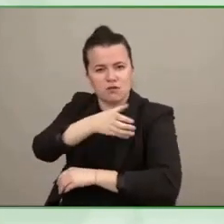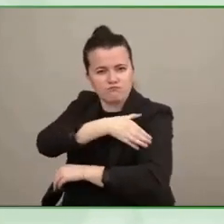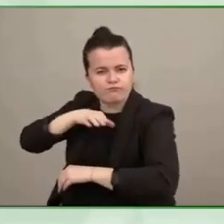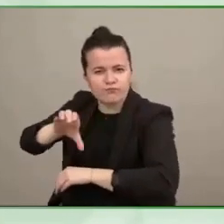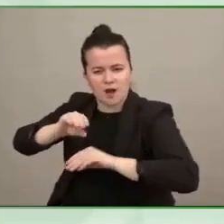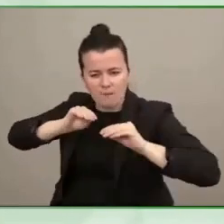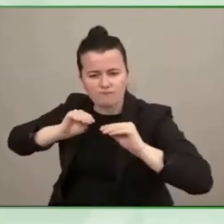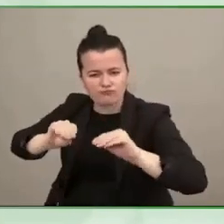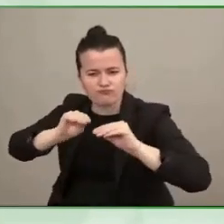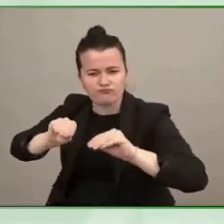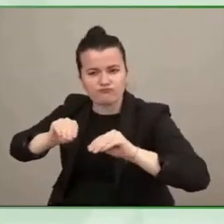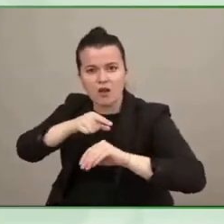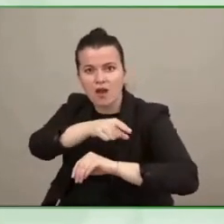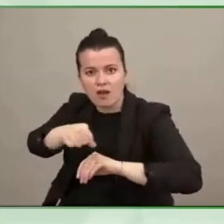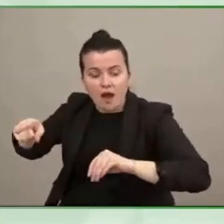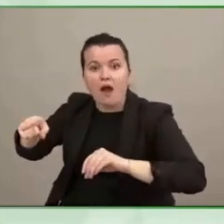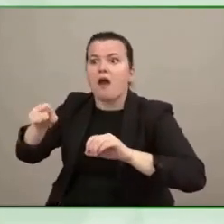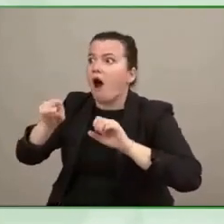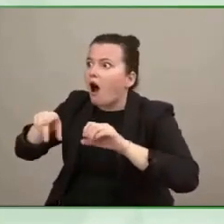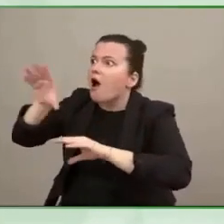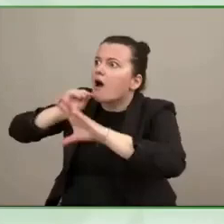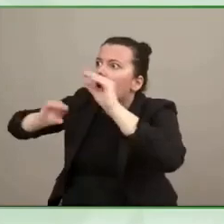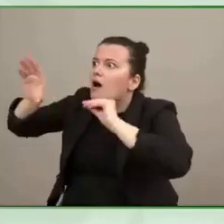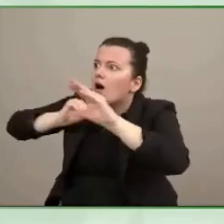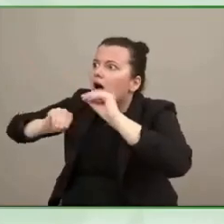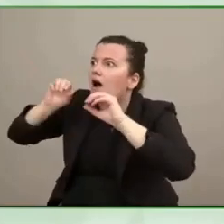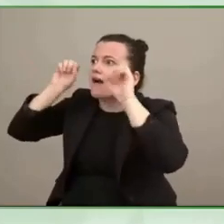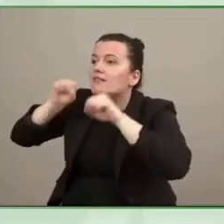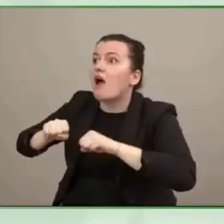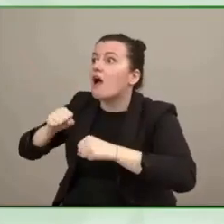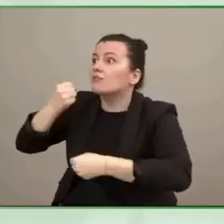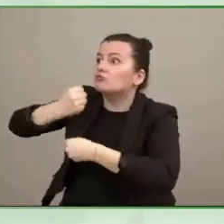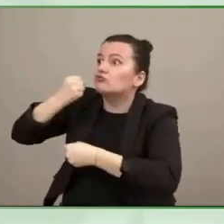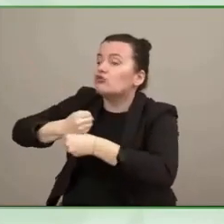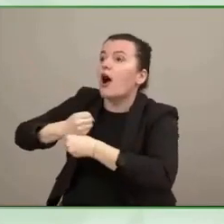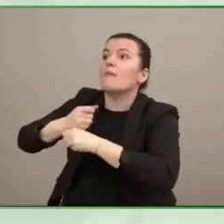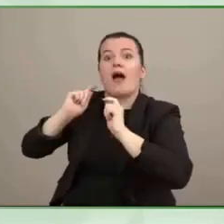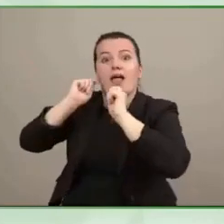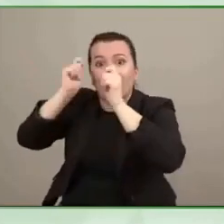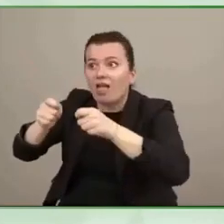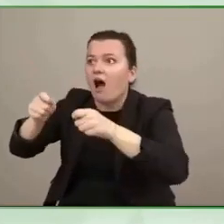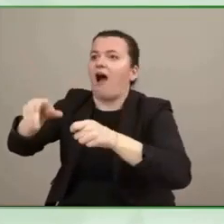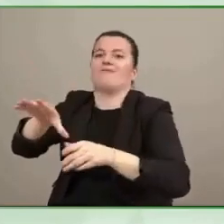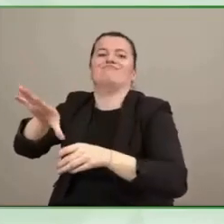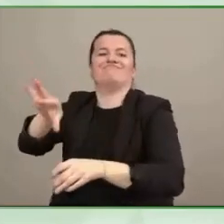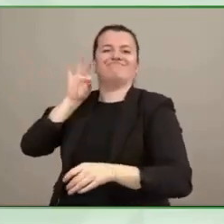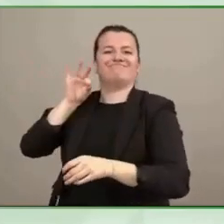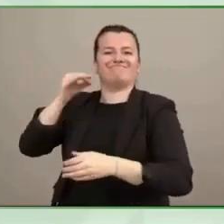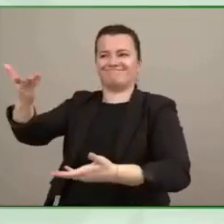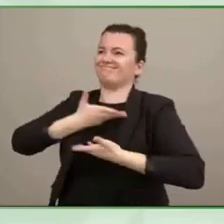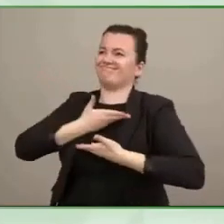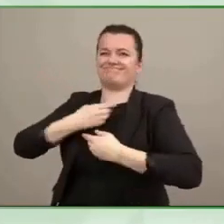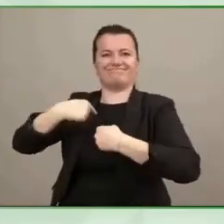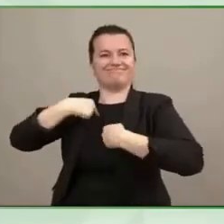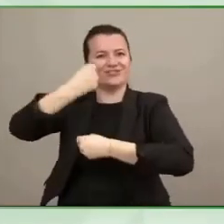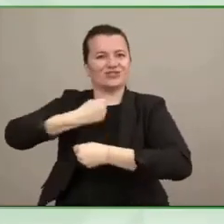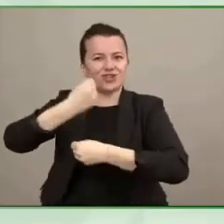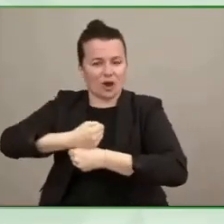job market, but also to build the organizational profiles